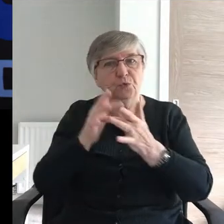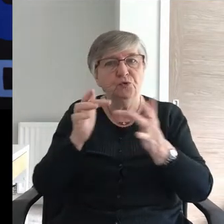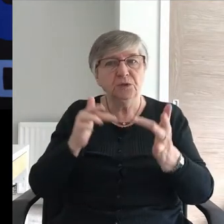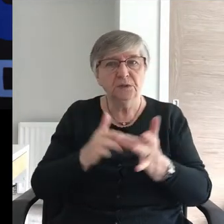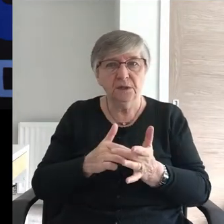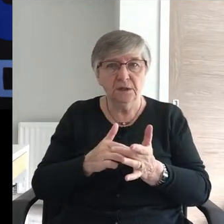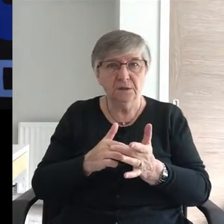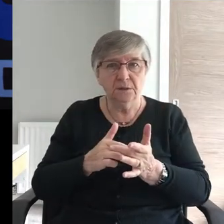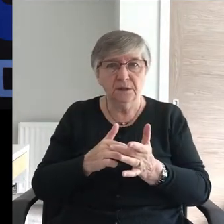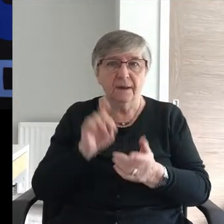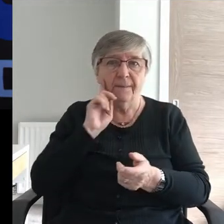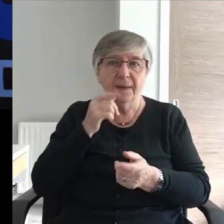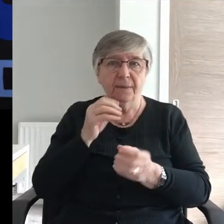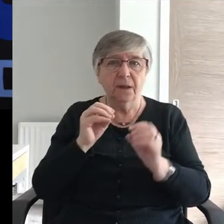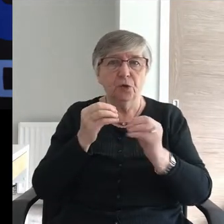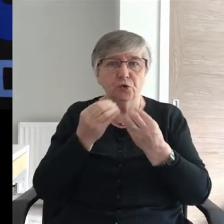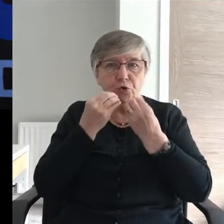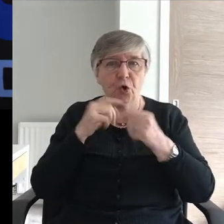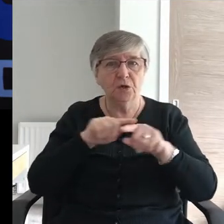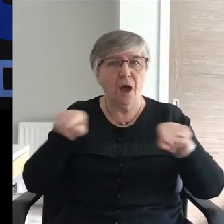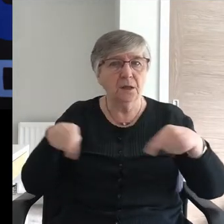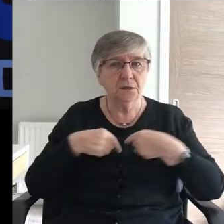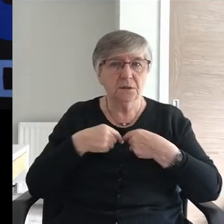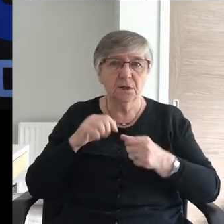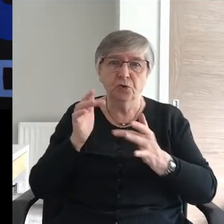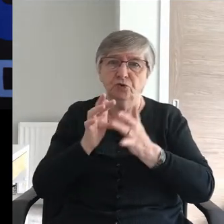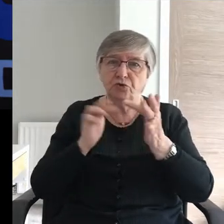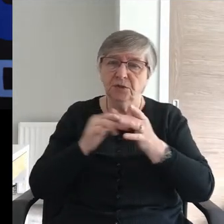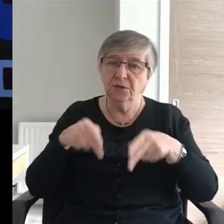way, for those who taught us your ways.